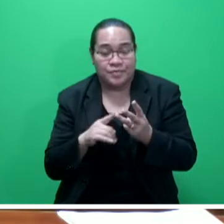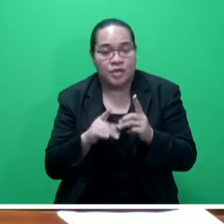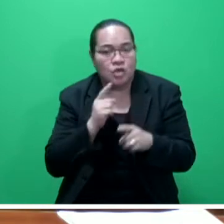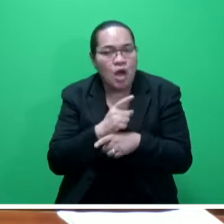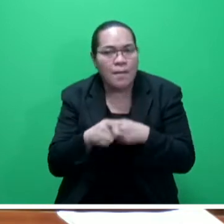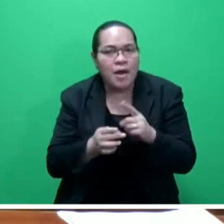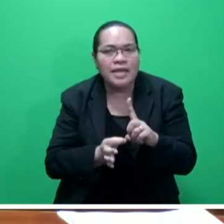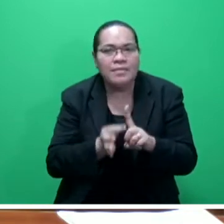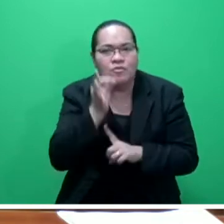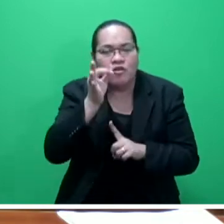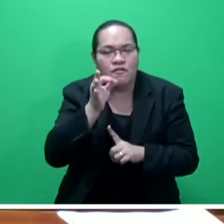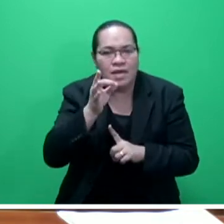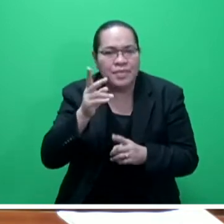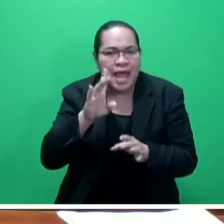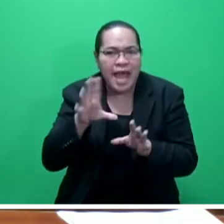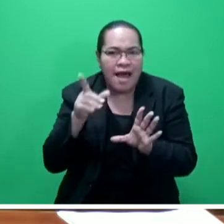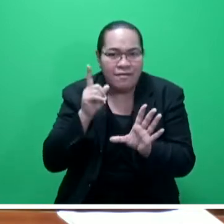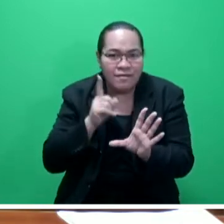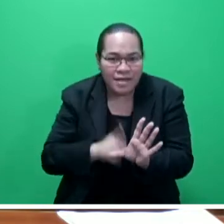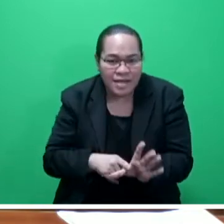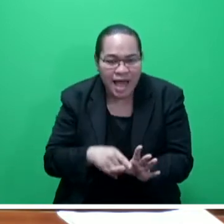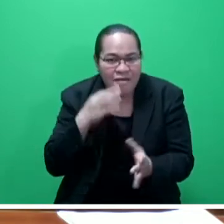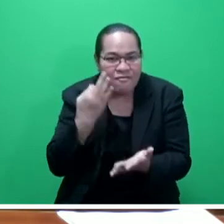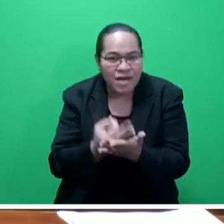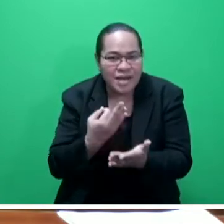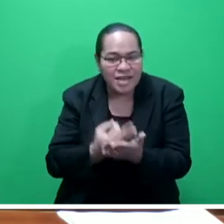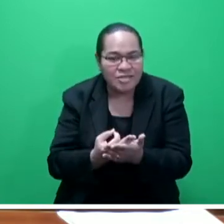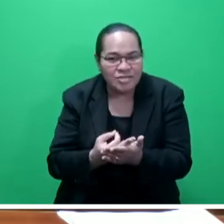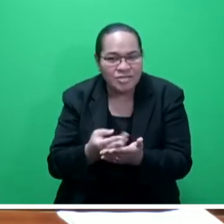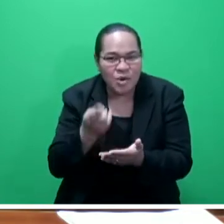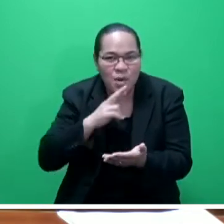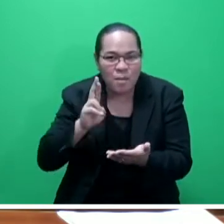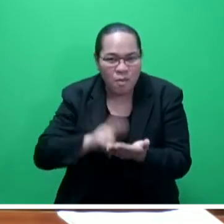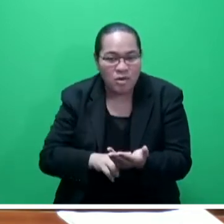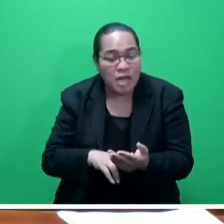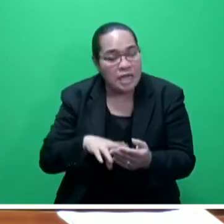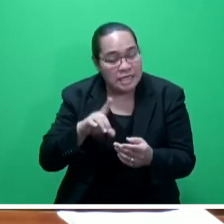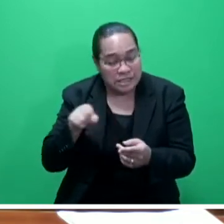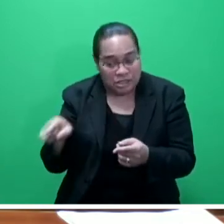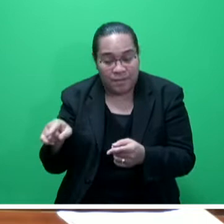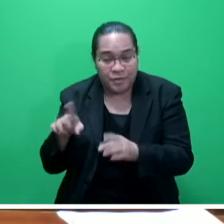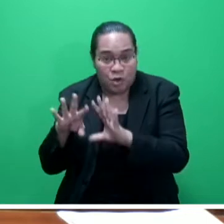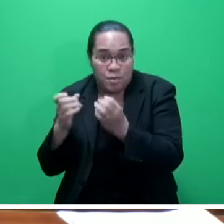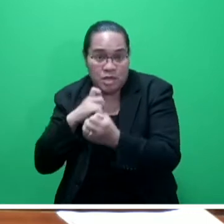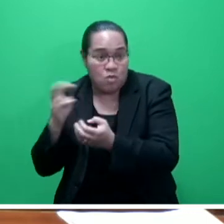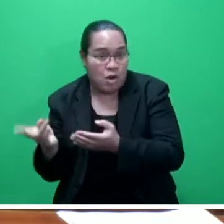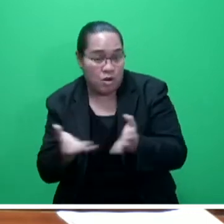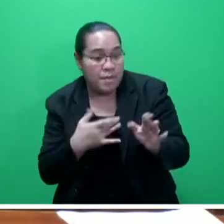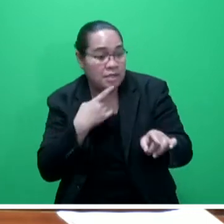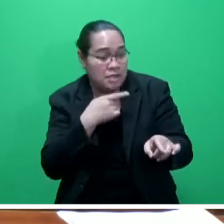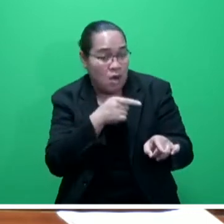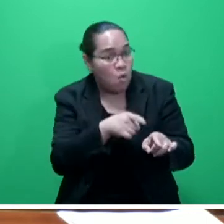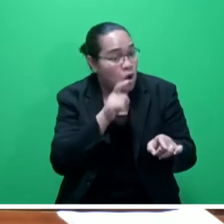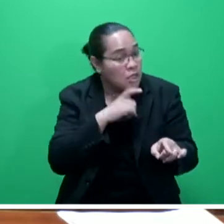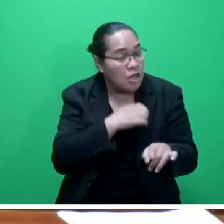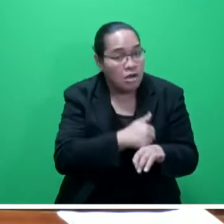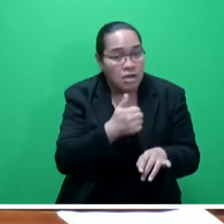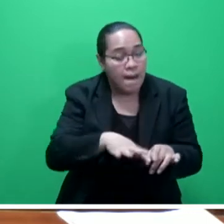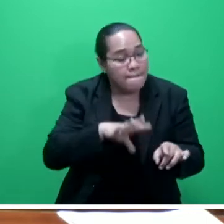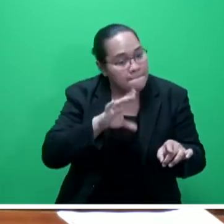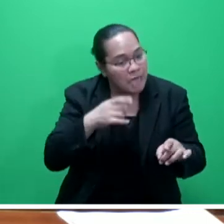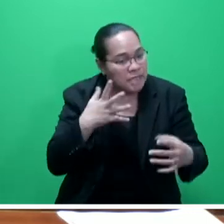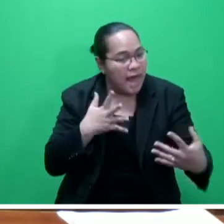on annual financial reporting systems, and it recommends that the Water Authority financial reporting system be